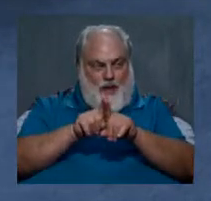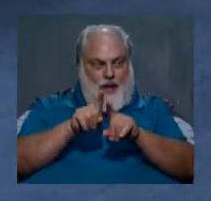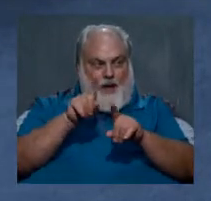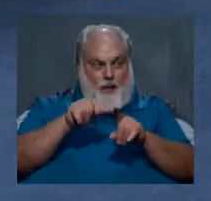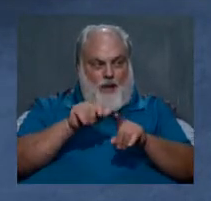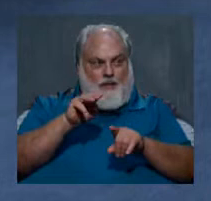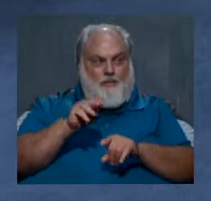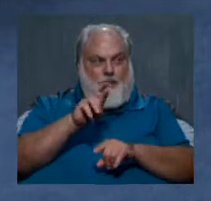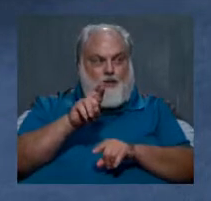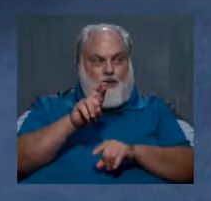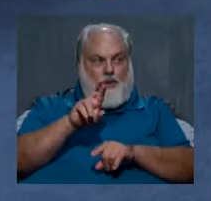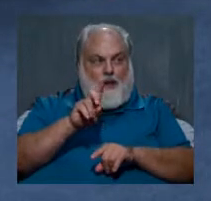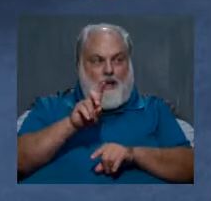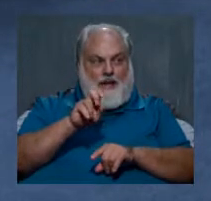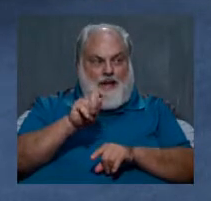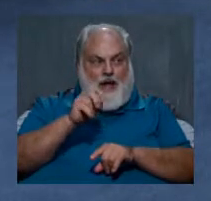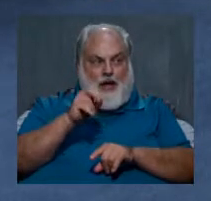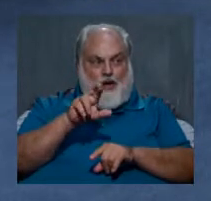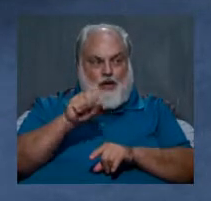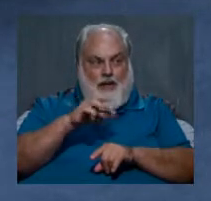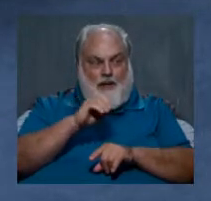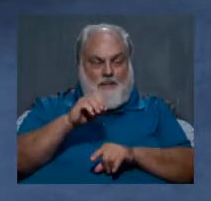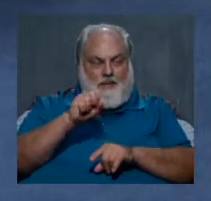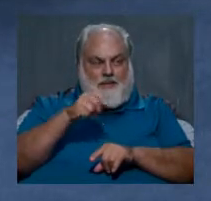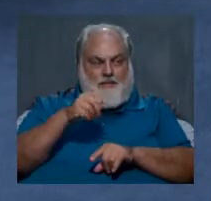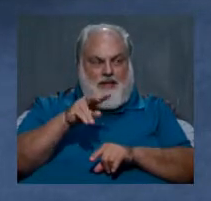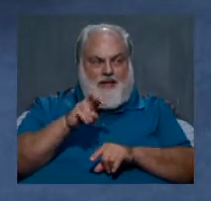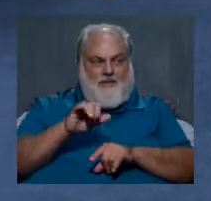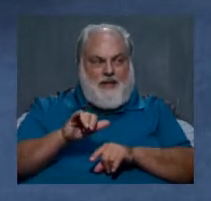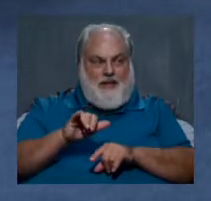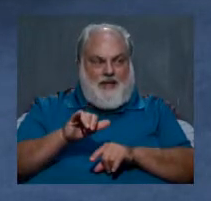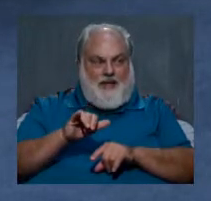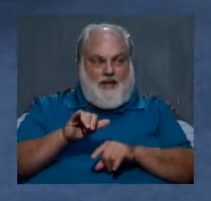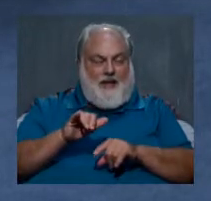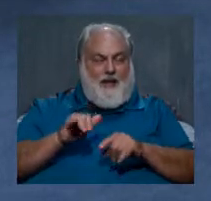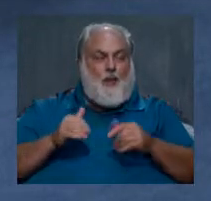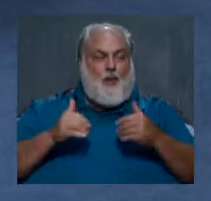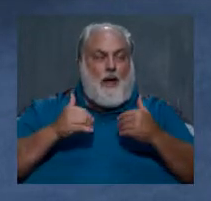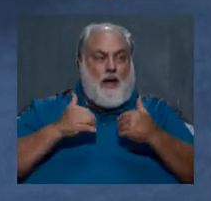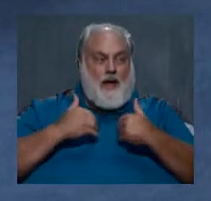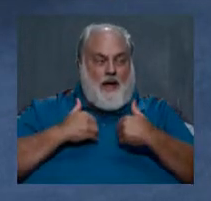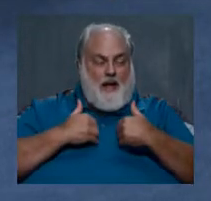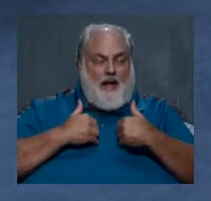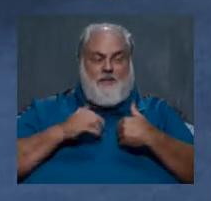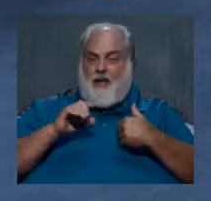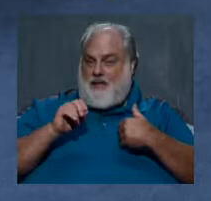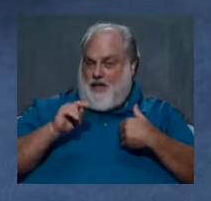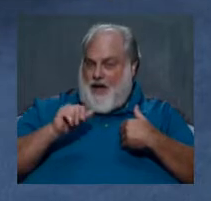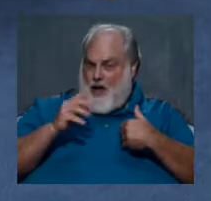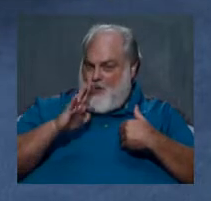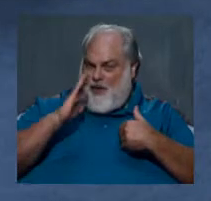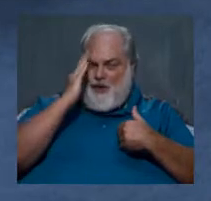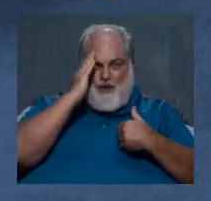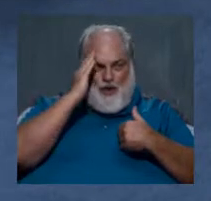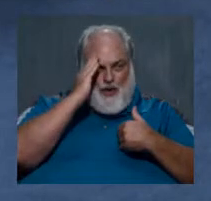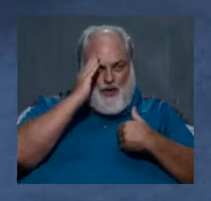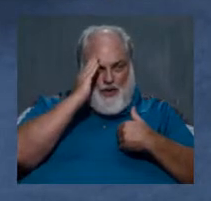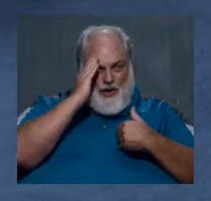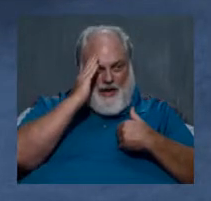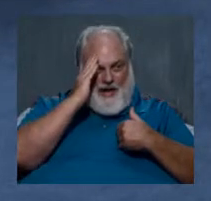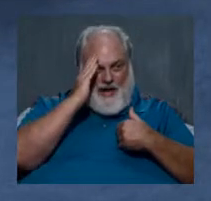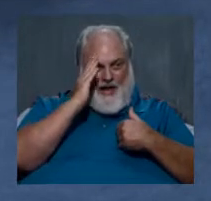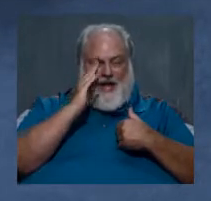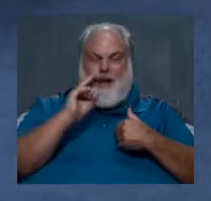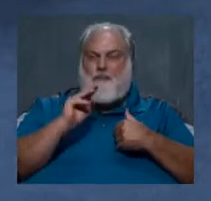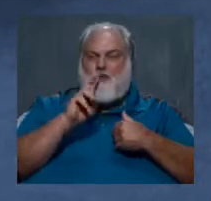with Mr. Daters and Mr. Spivey. We have, Donna knows, as sure as Mr.